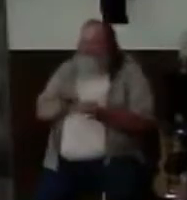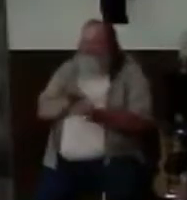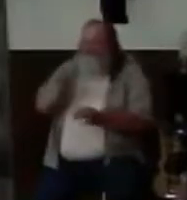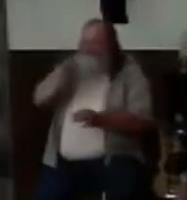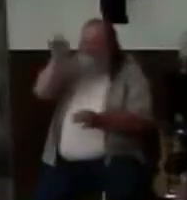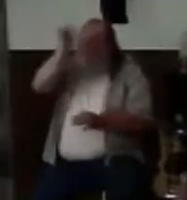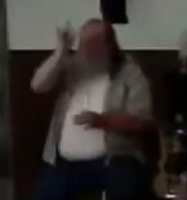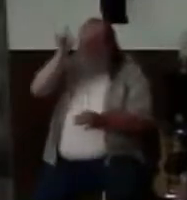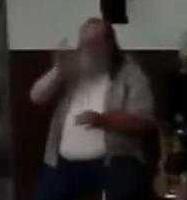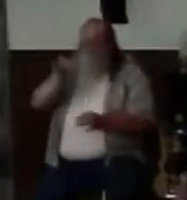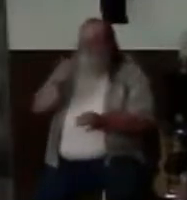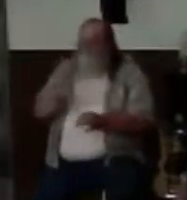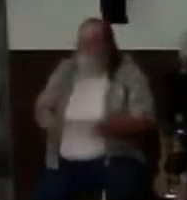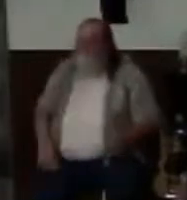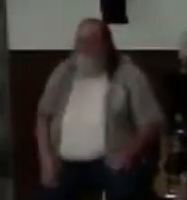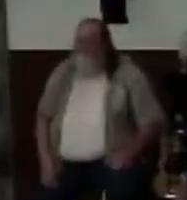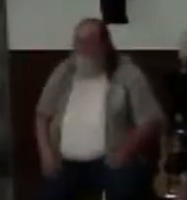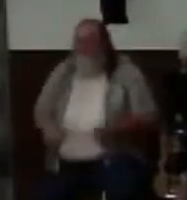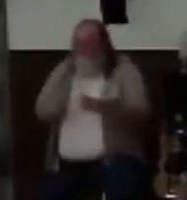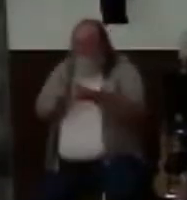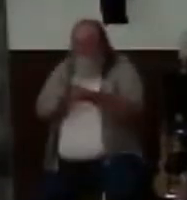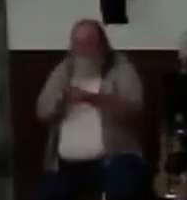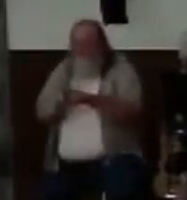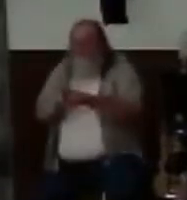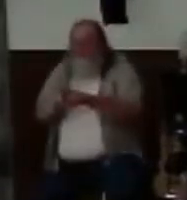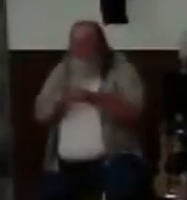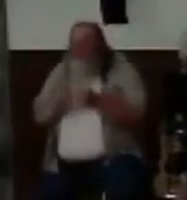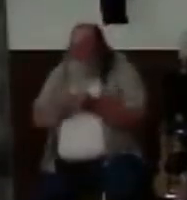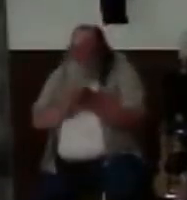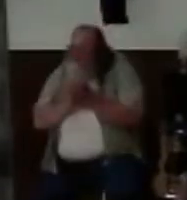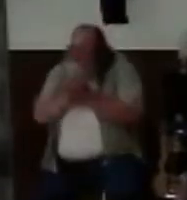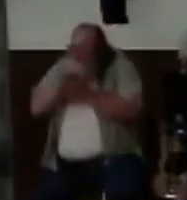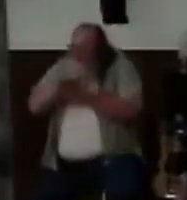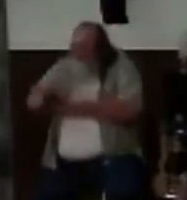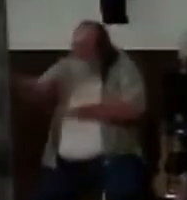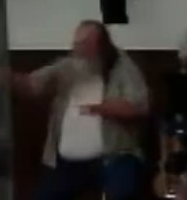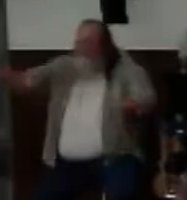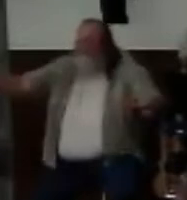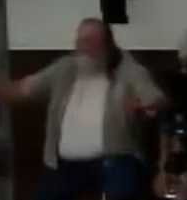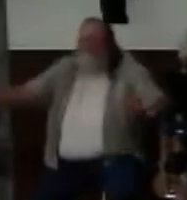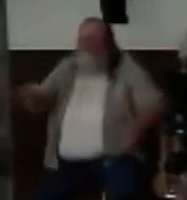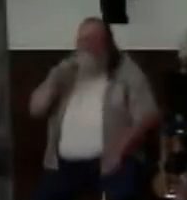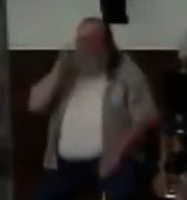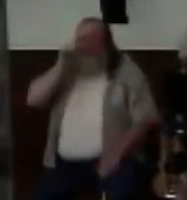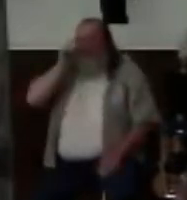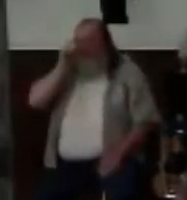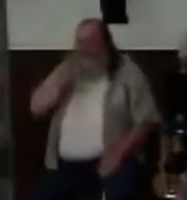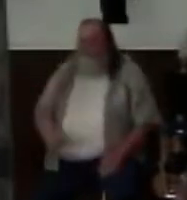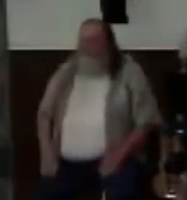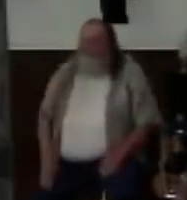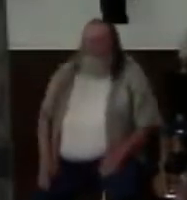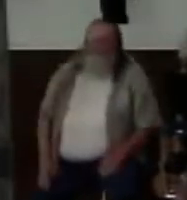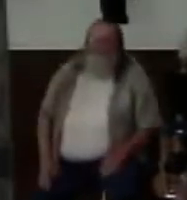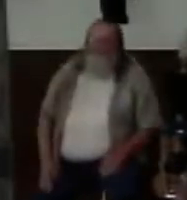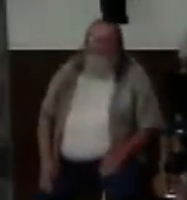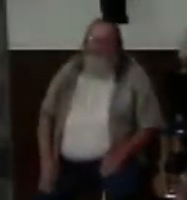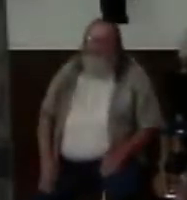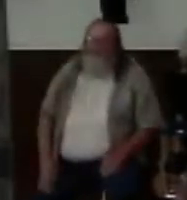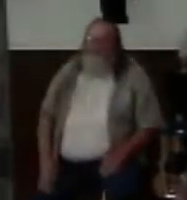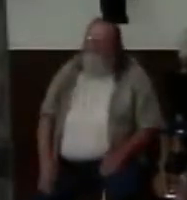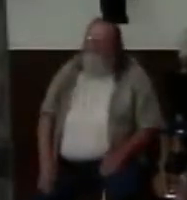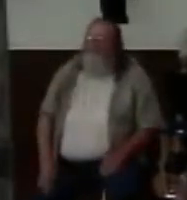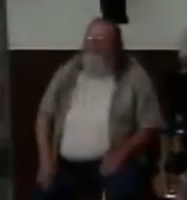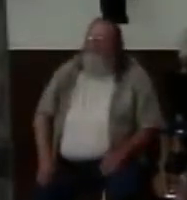I will pour out my spirit on your descendants and my blessings on your children. Now, throughout this festival, I told you I